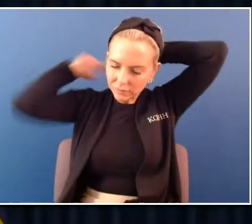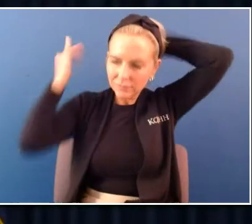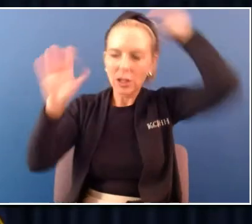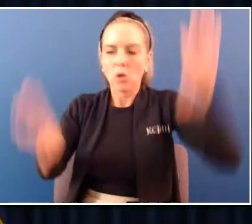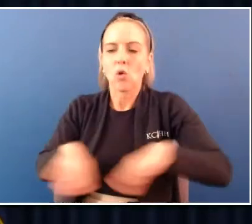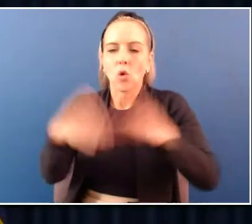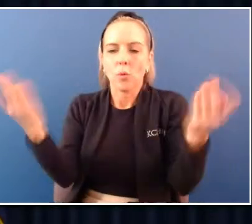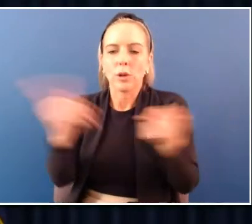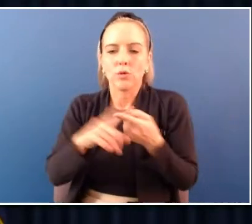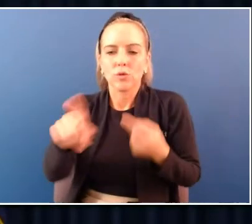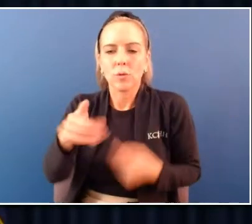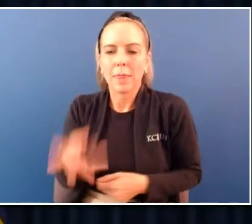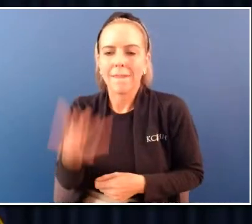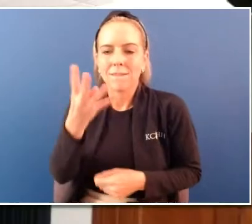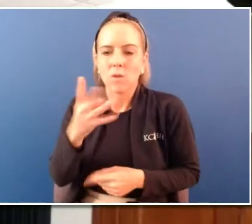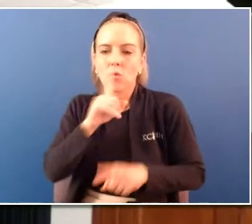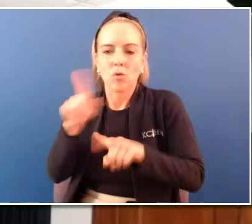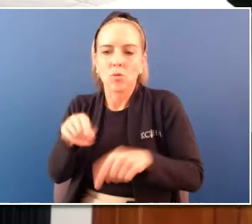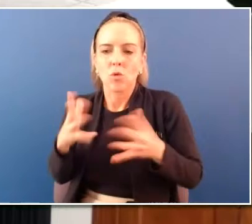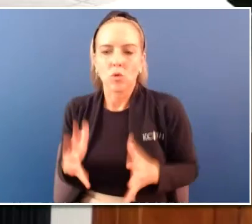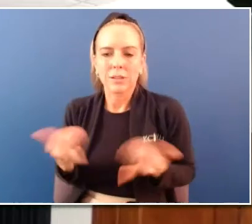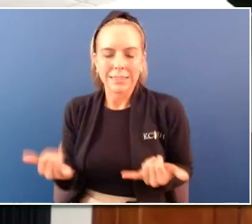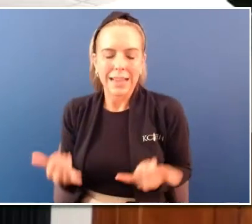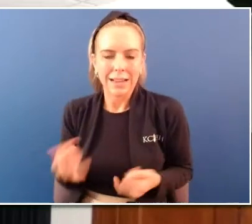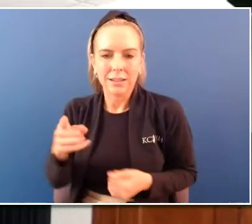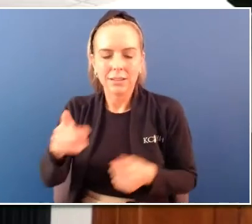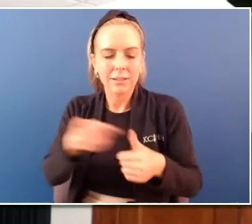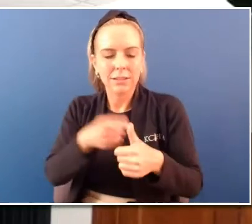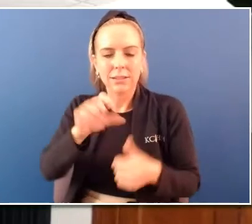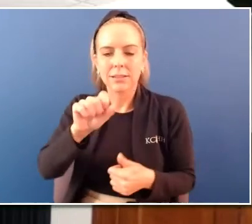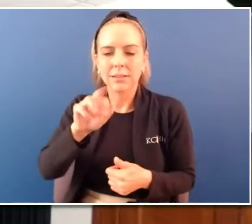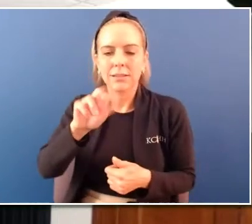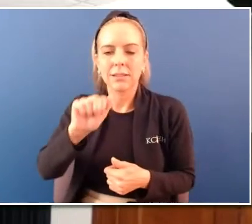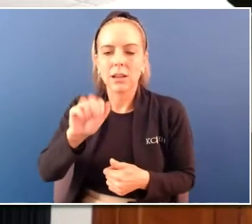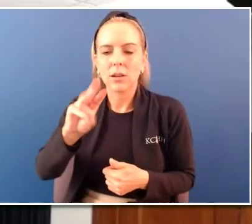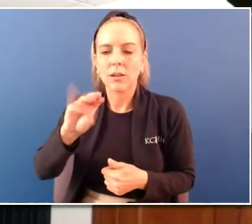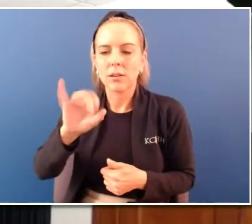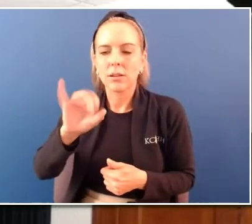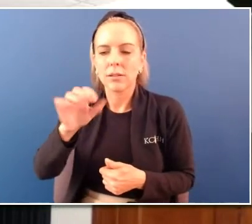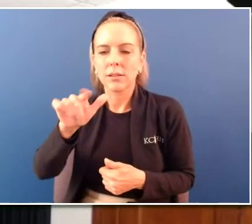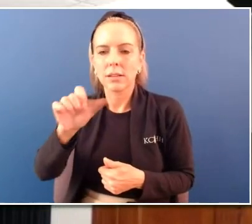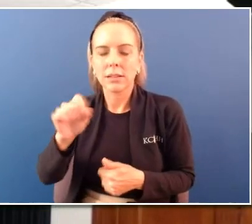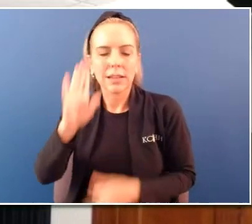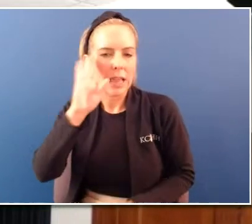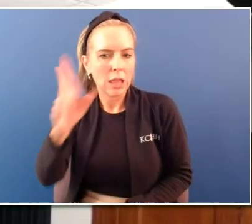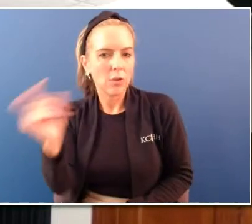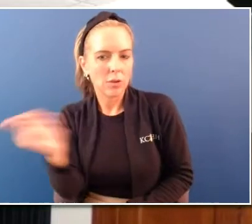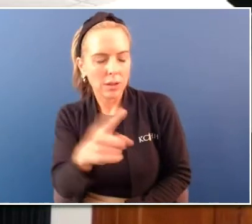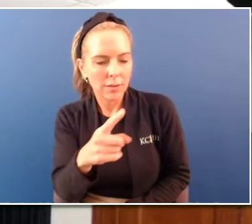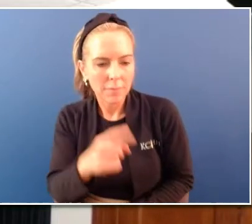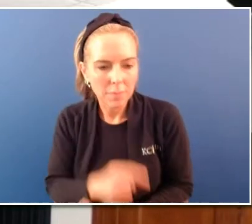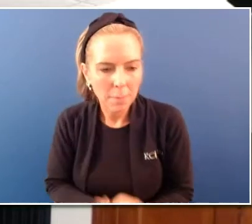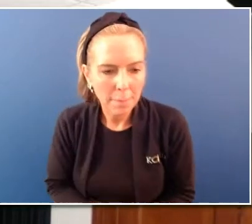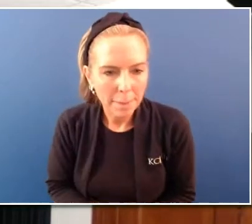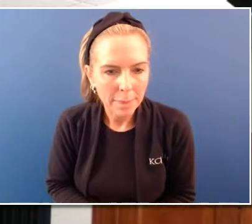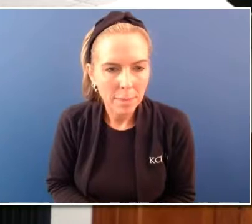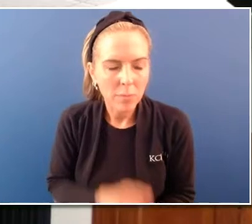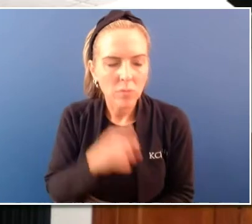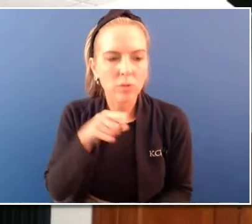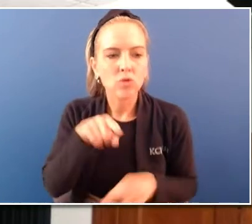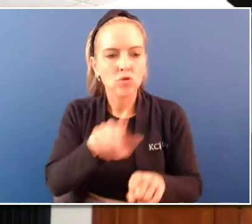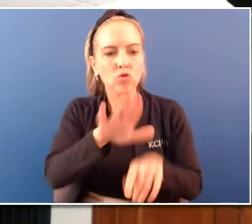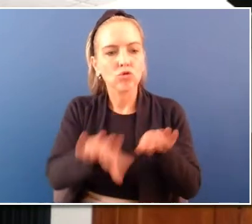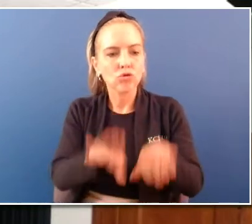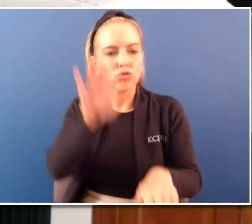4 journalists here today. We'll start with Sarah Michaels. Hi, Governor. At your inauguration, you talked about